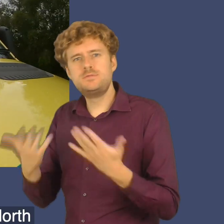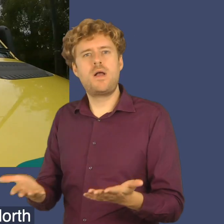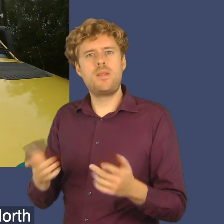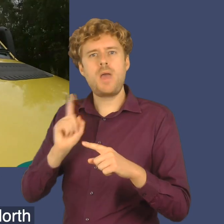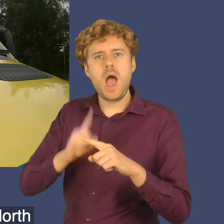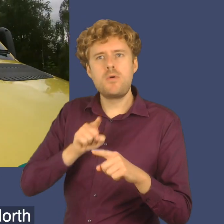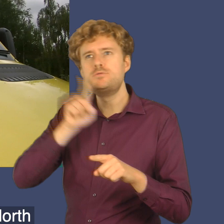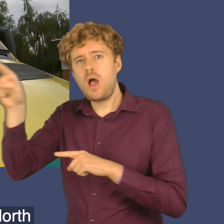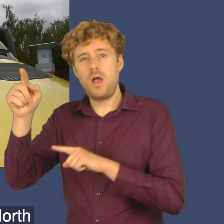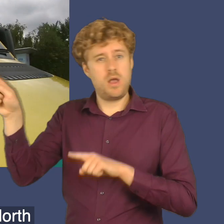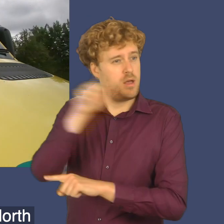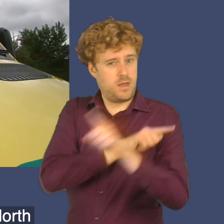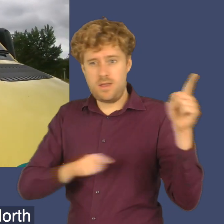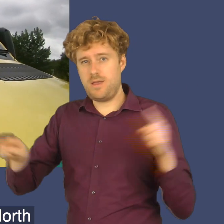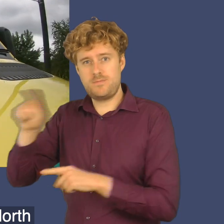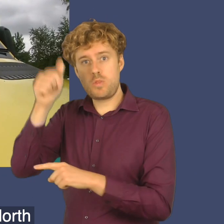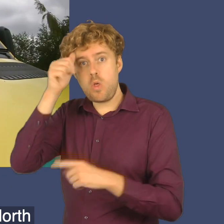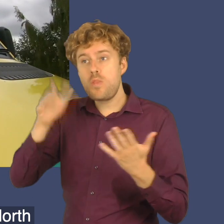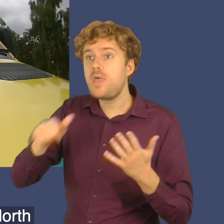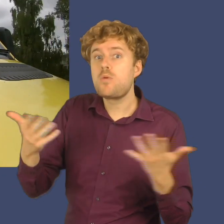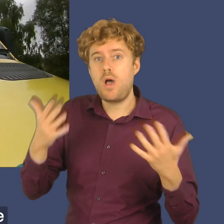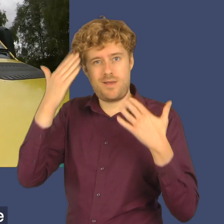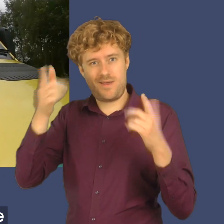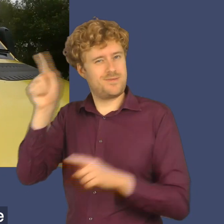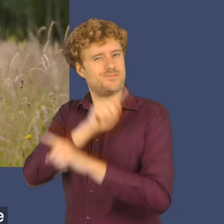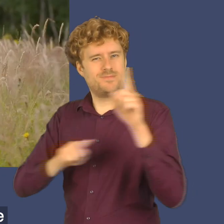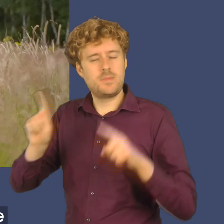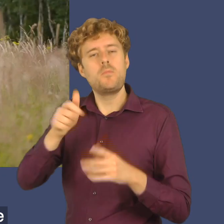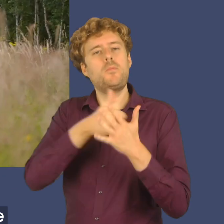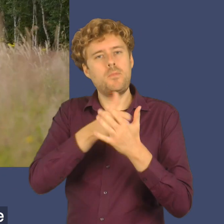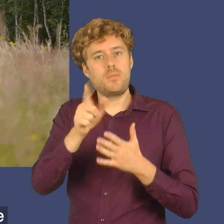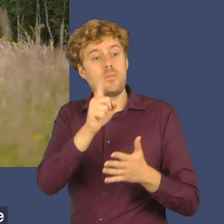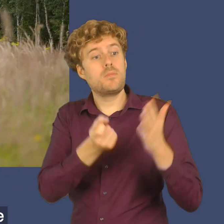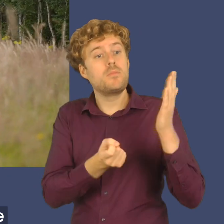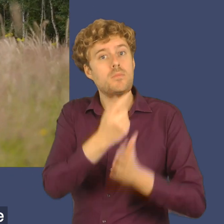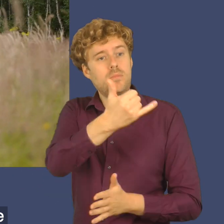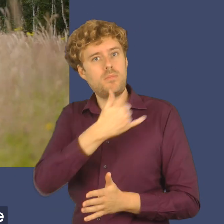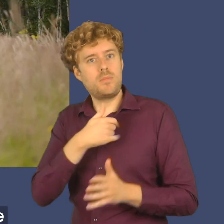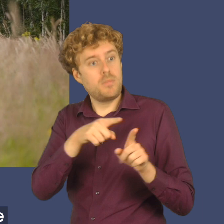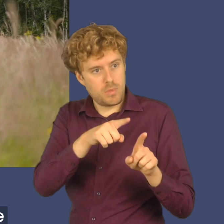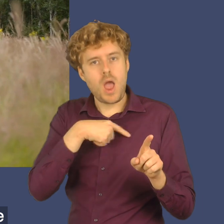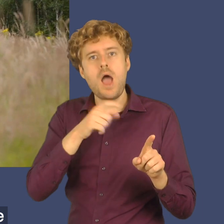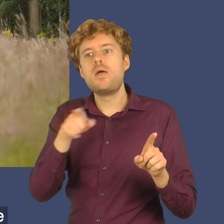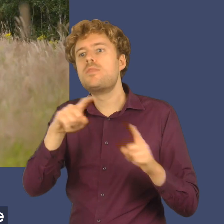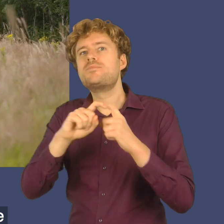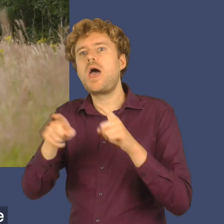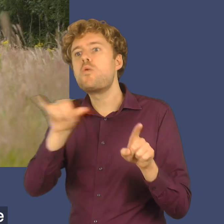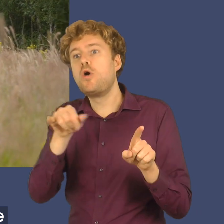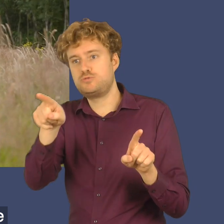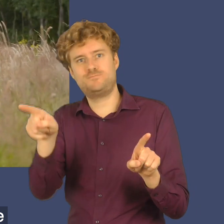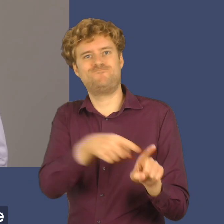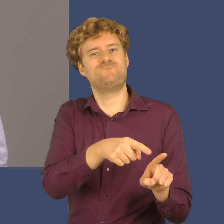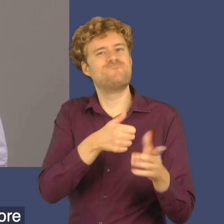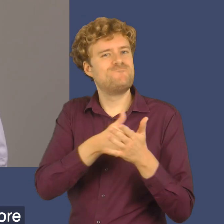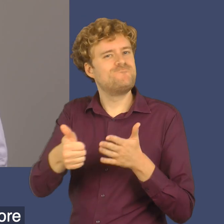across the North East because they move between hospitals and emergency calls, and we'll always send the ambulance that's nearest to the call